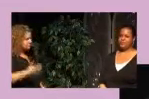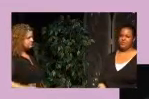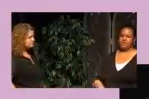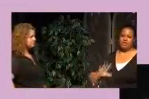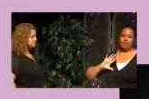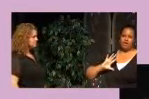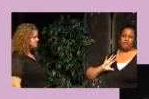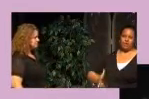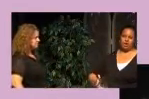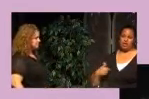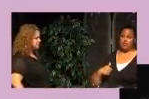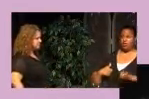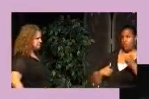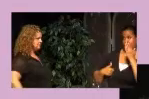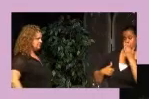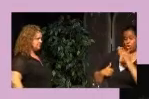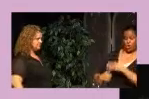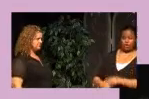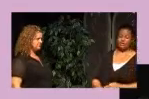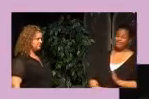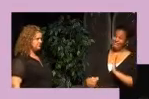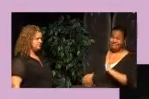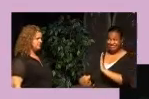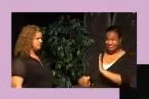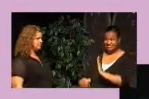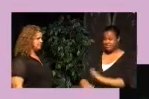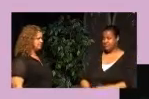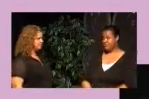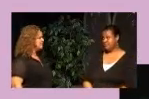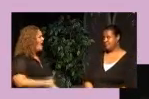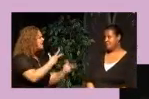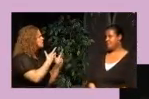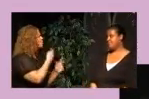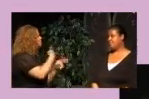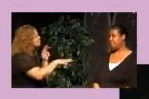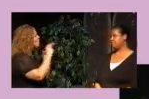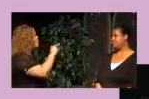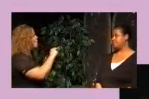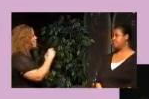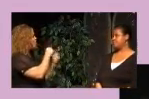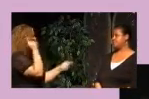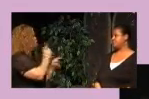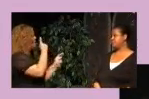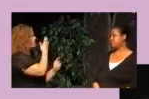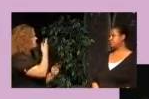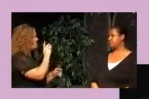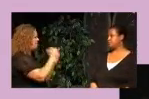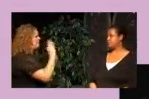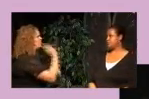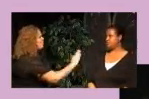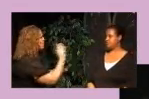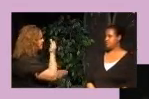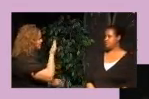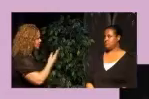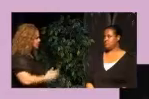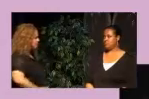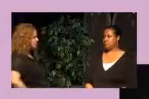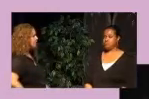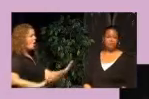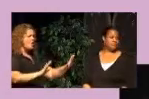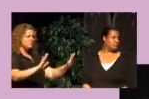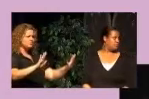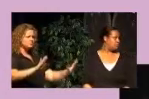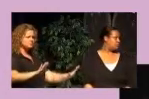take a look in this one. I only ask that she glance in this one, which is the more accurate. Hold.